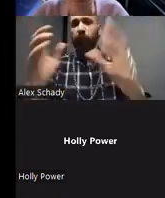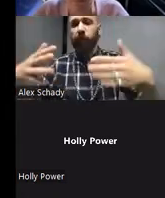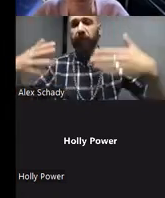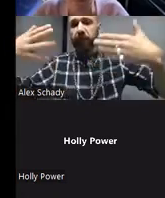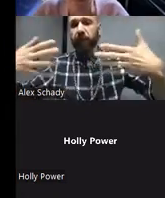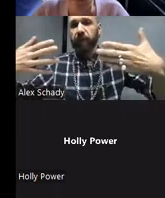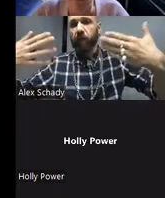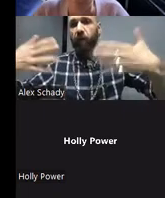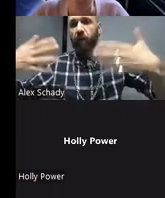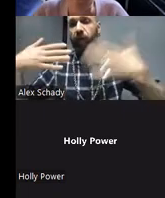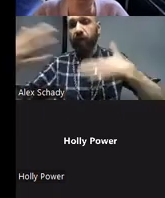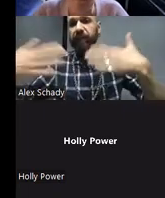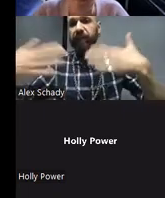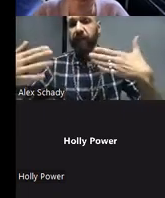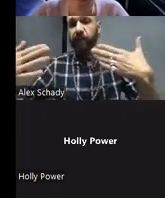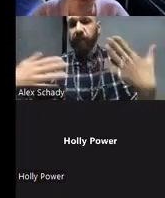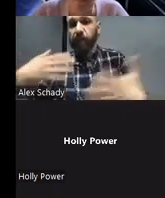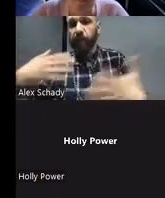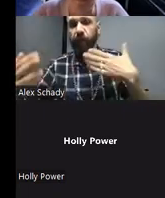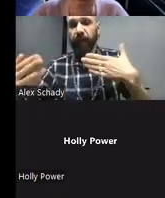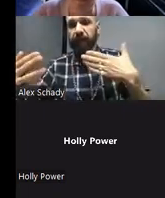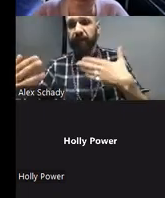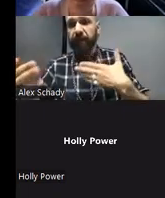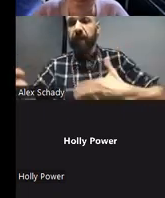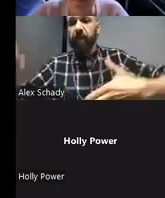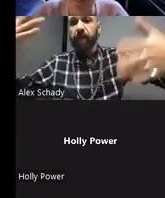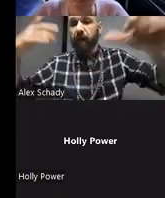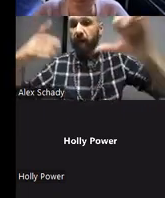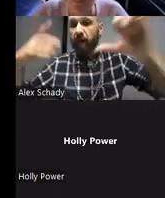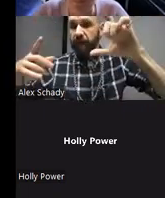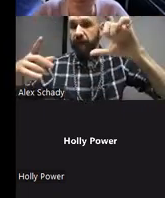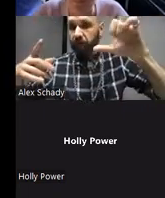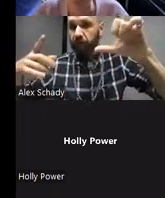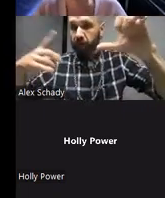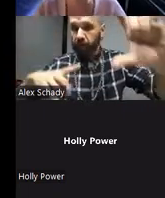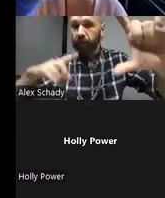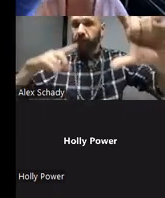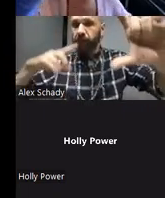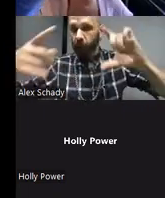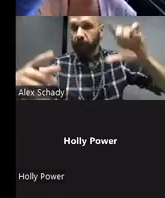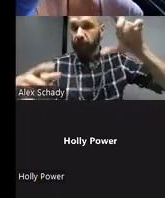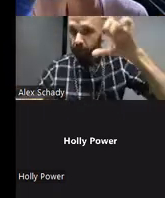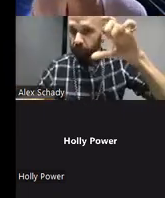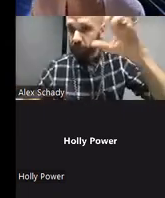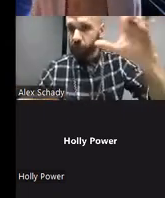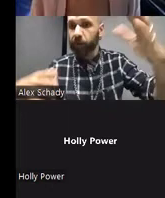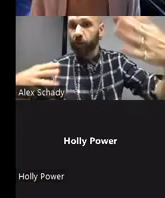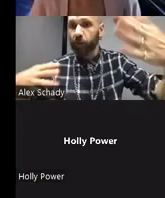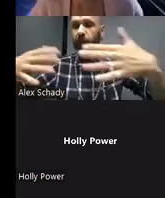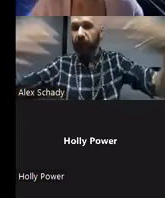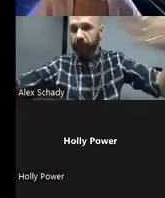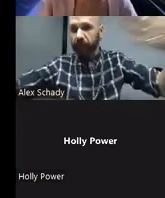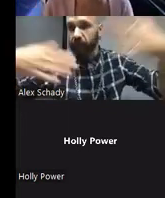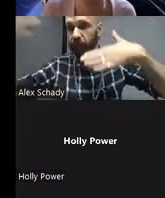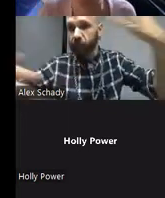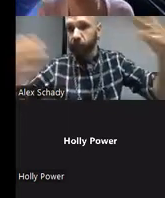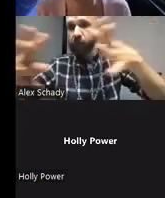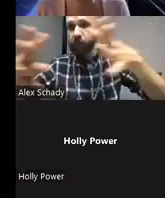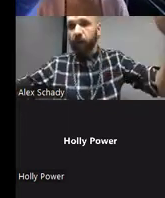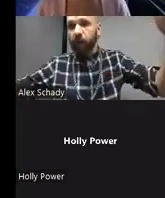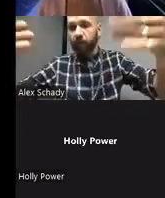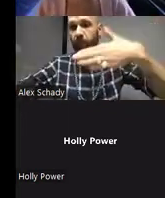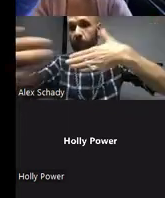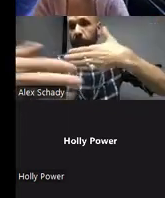a tube, it's a sheet of reflective paper. And so what you're getting is the eye of the person talking through the hole, but also reflections of the